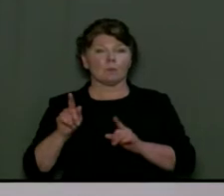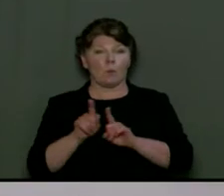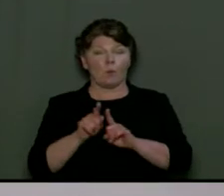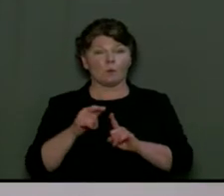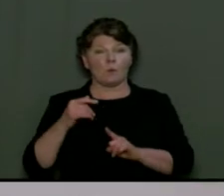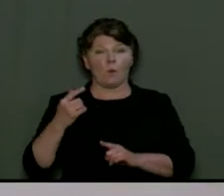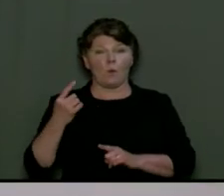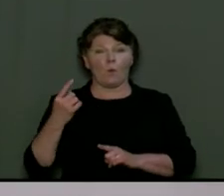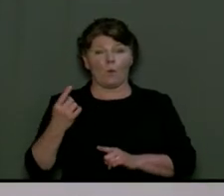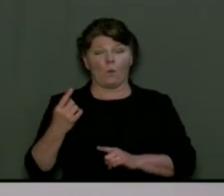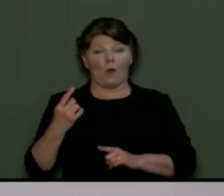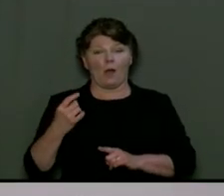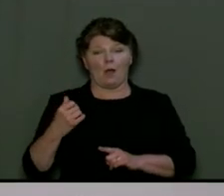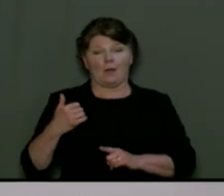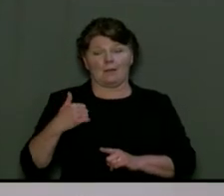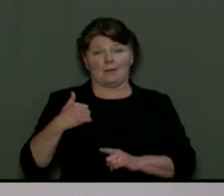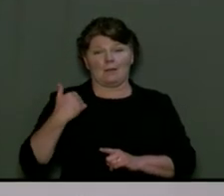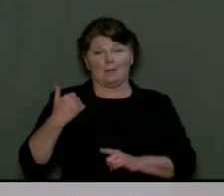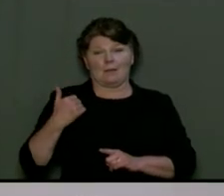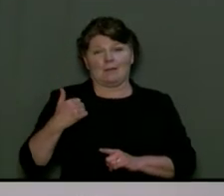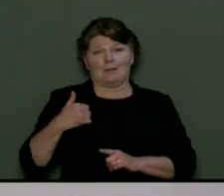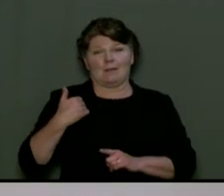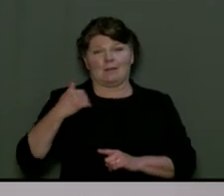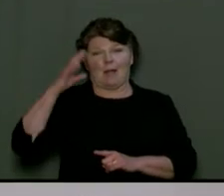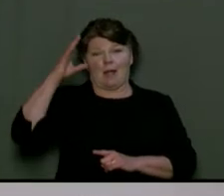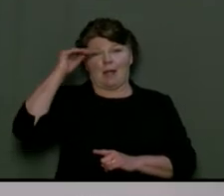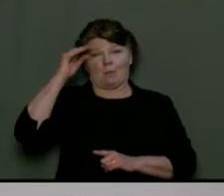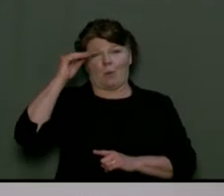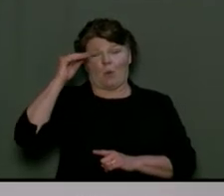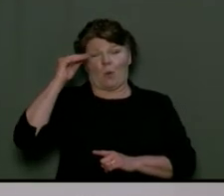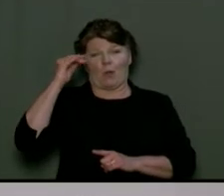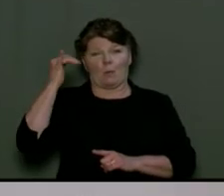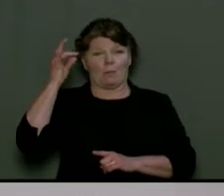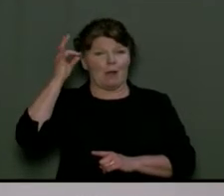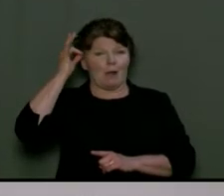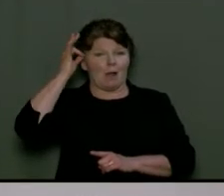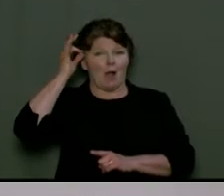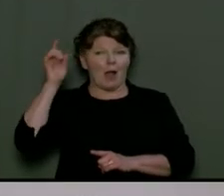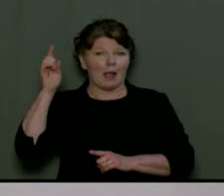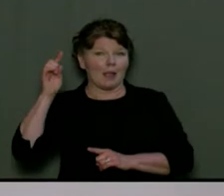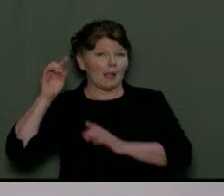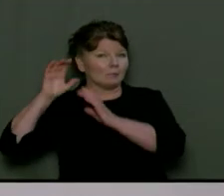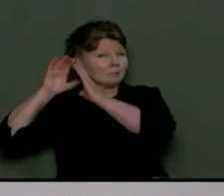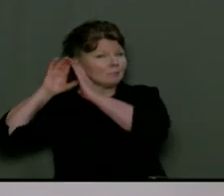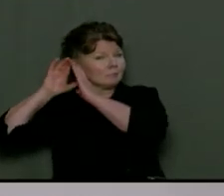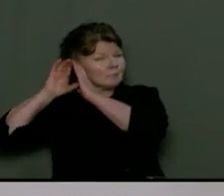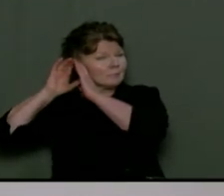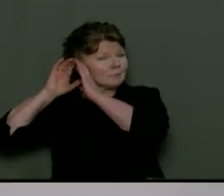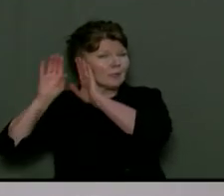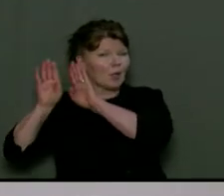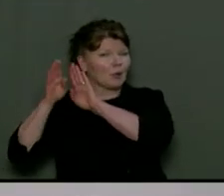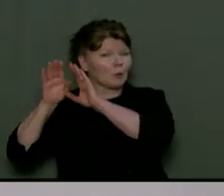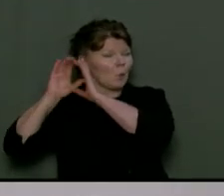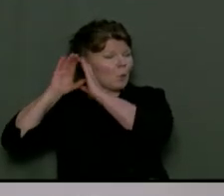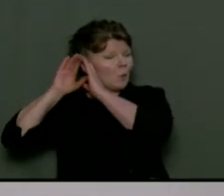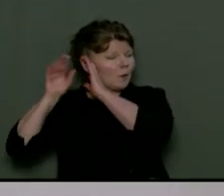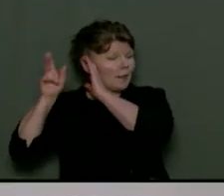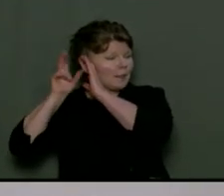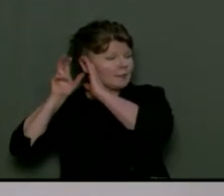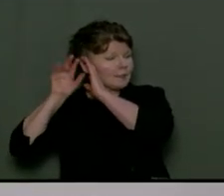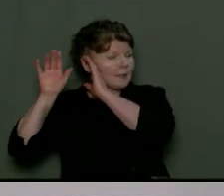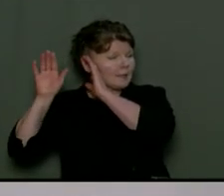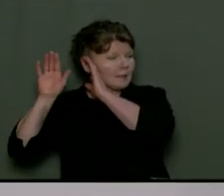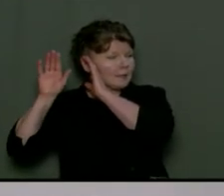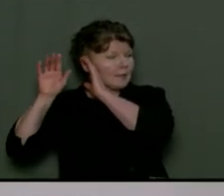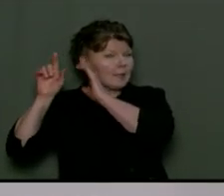a fair-haired young boy who had his ear pressed against the door. And